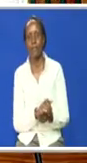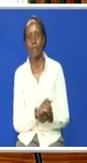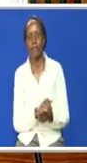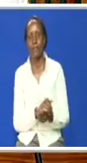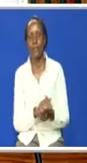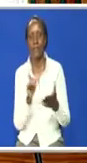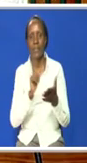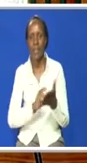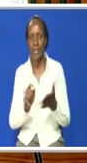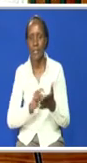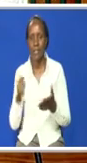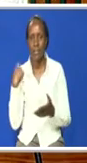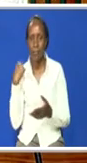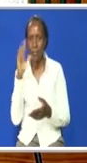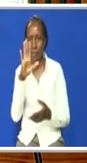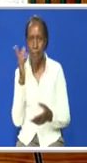number